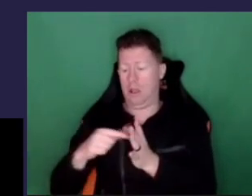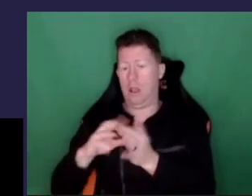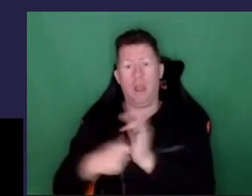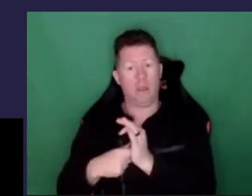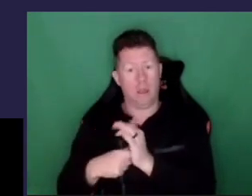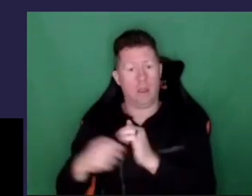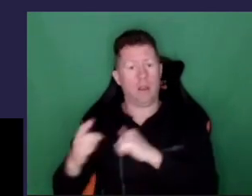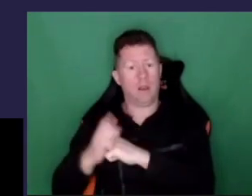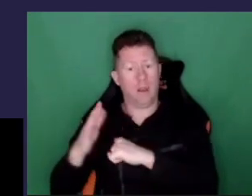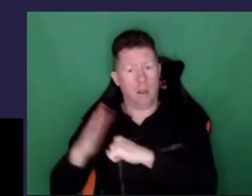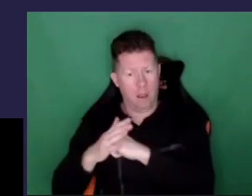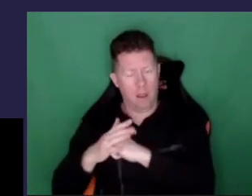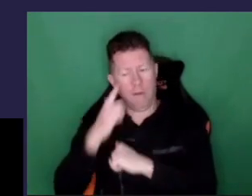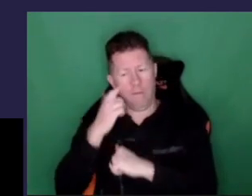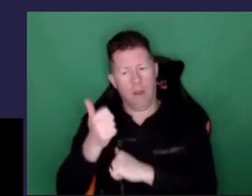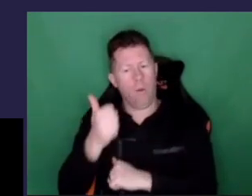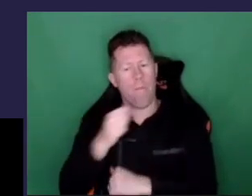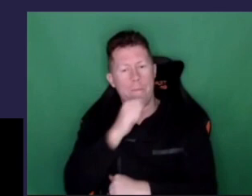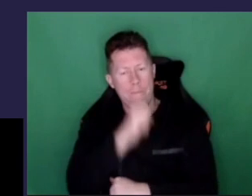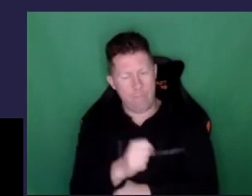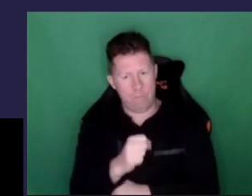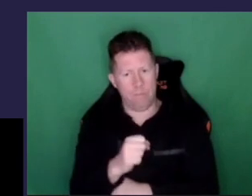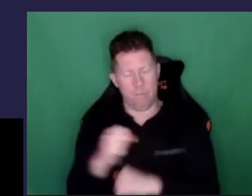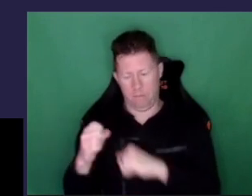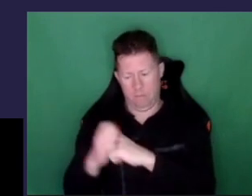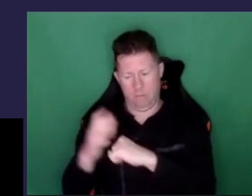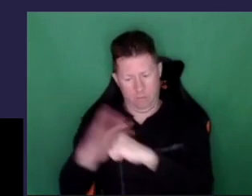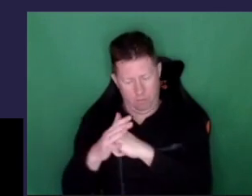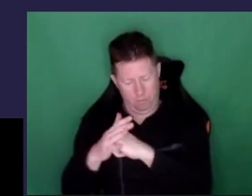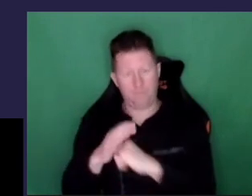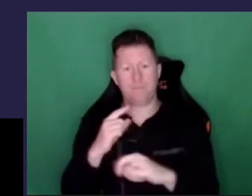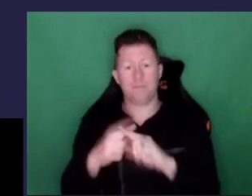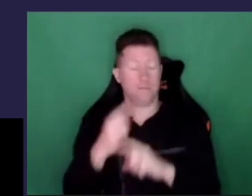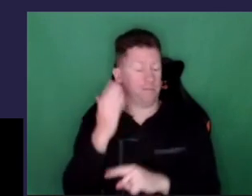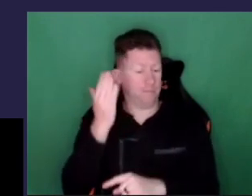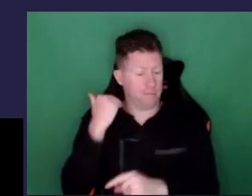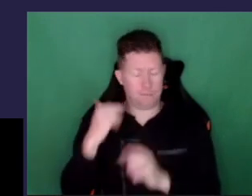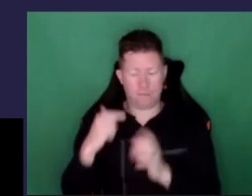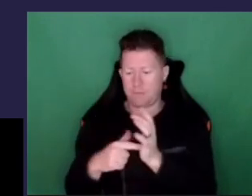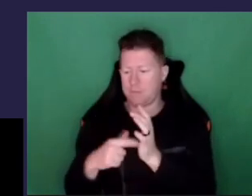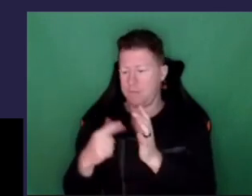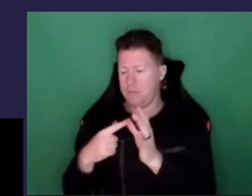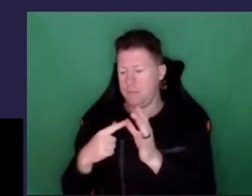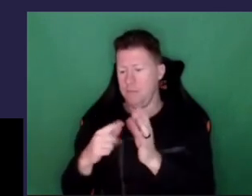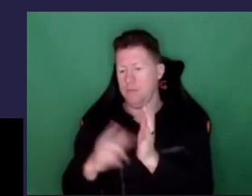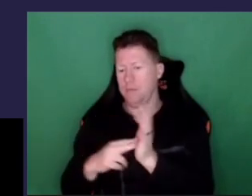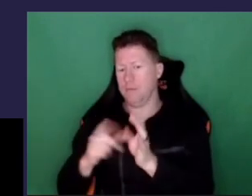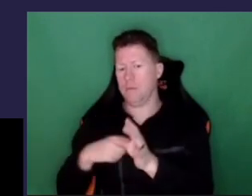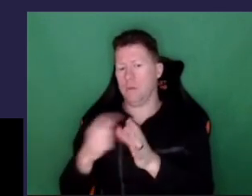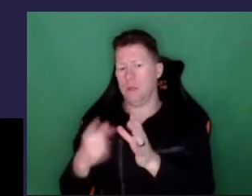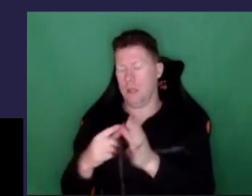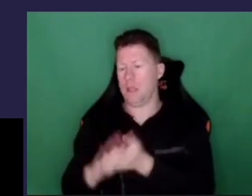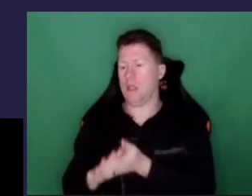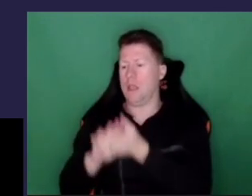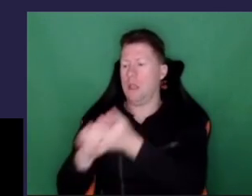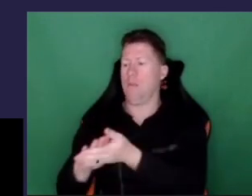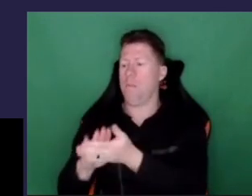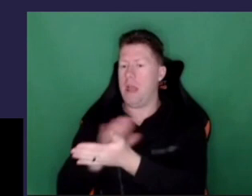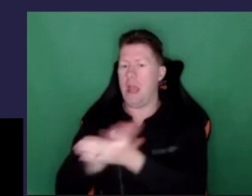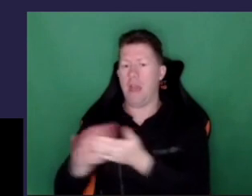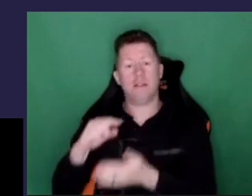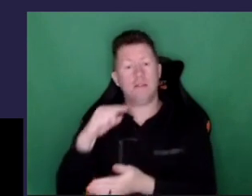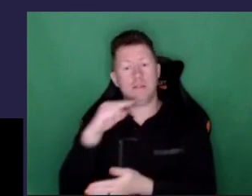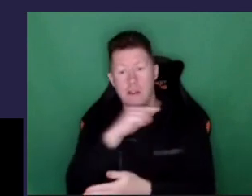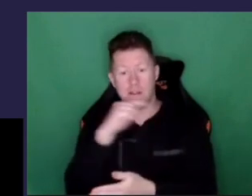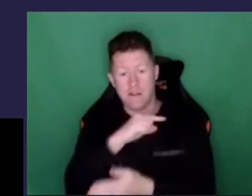finally found a good man and married. And most recently, Tanya helped Heather's son, who had graduated from